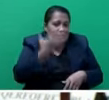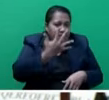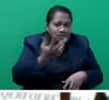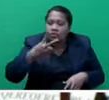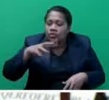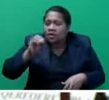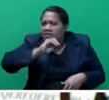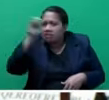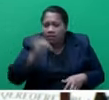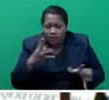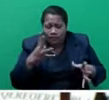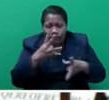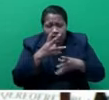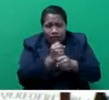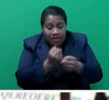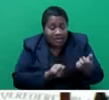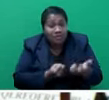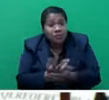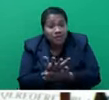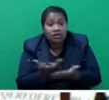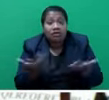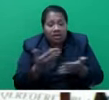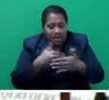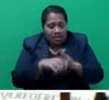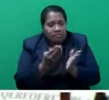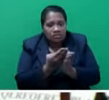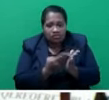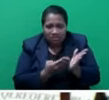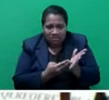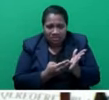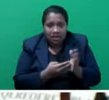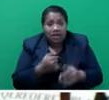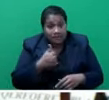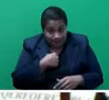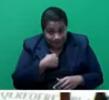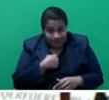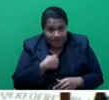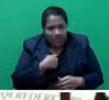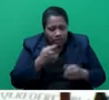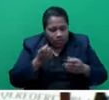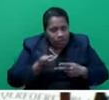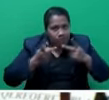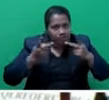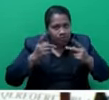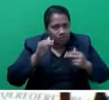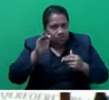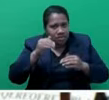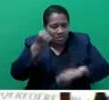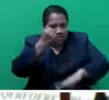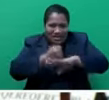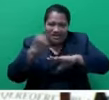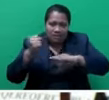total expenditure allocated in the budget. And I would therefore propose to the government, I know this